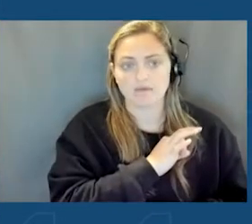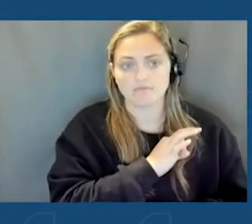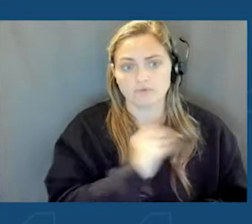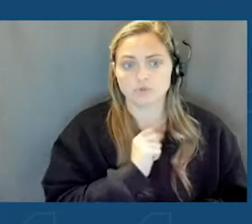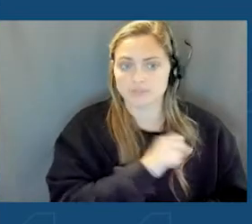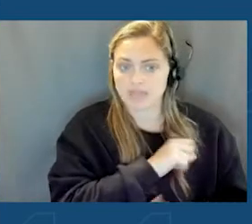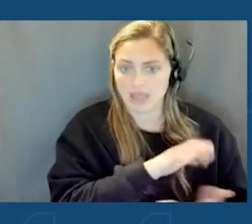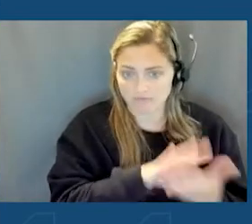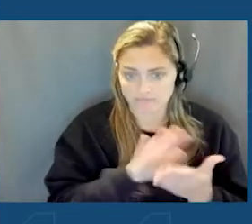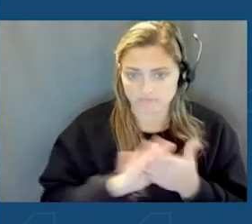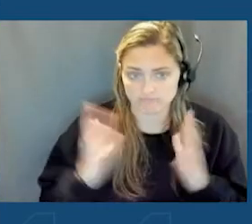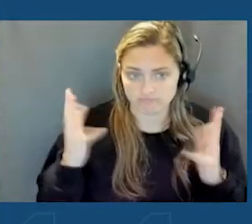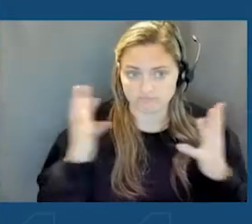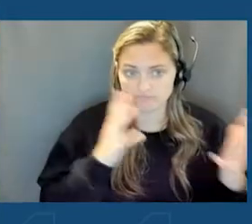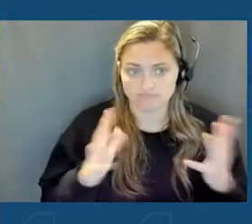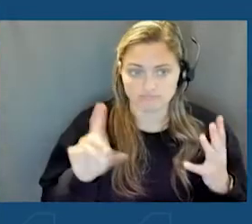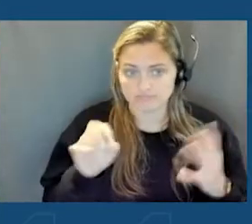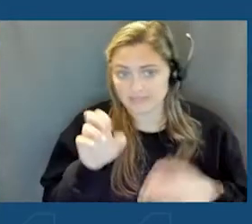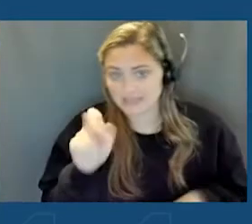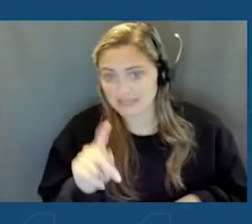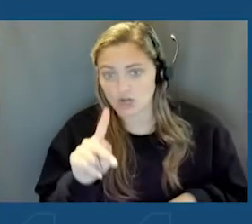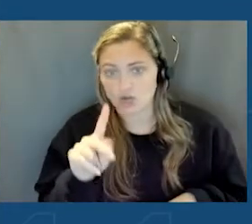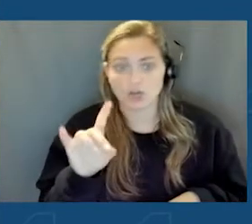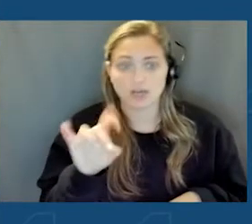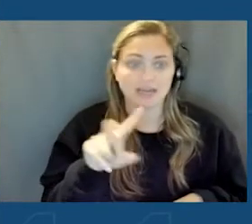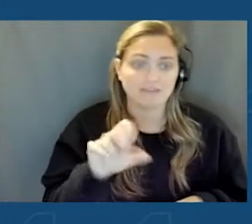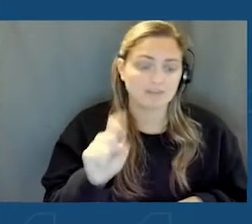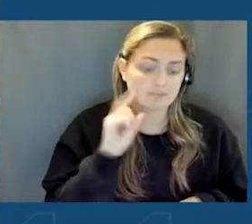of applause. Derek Davis, my chief of staff,